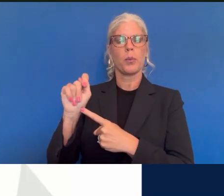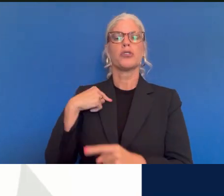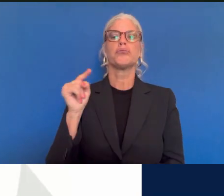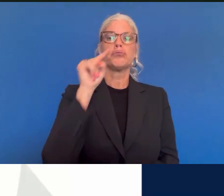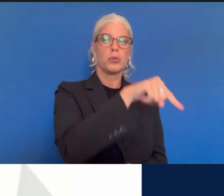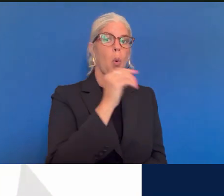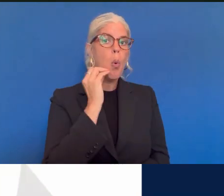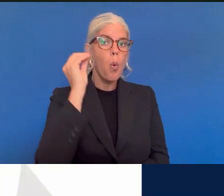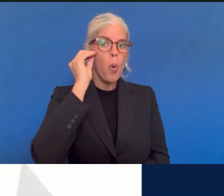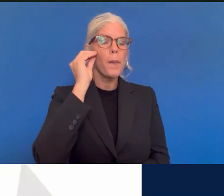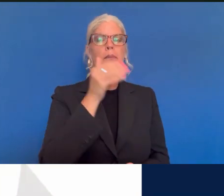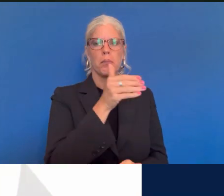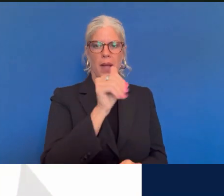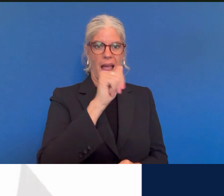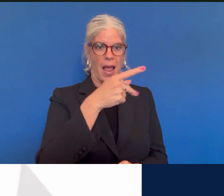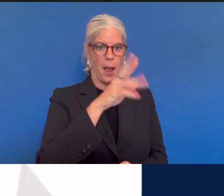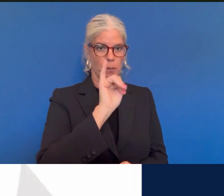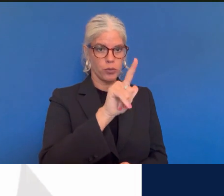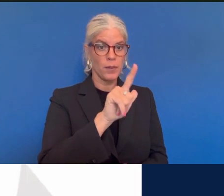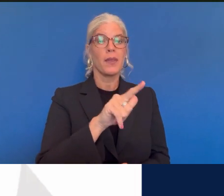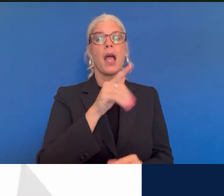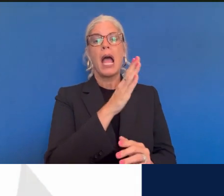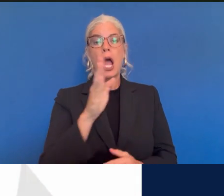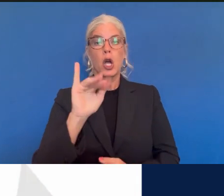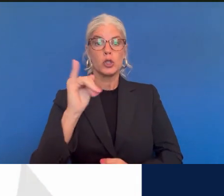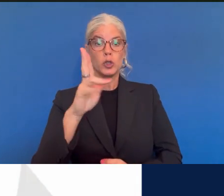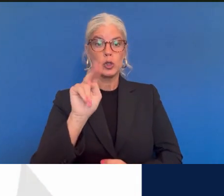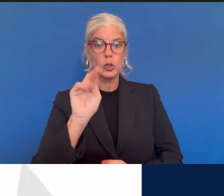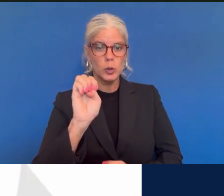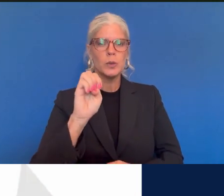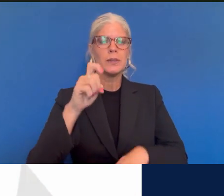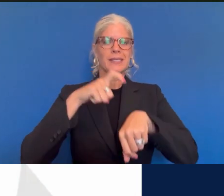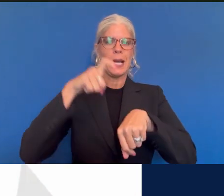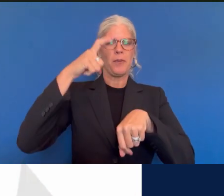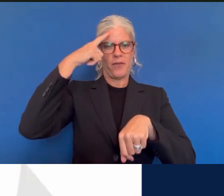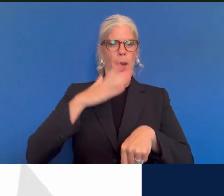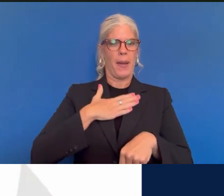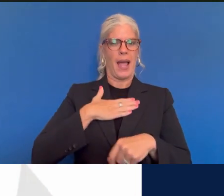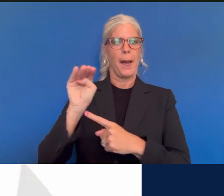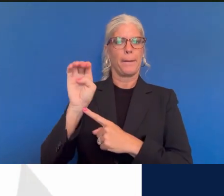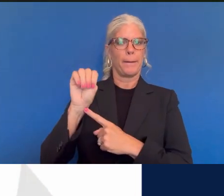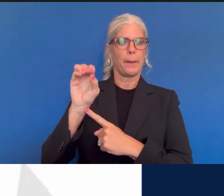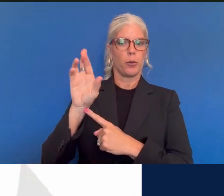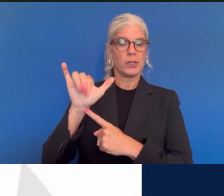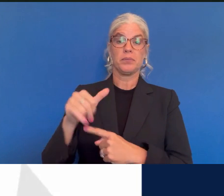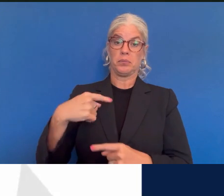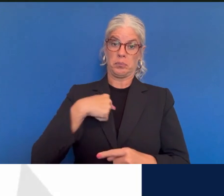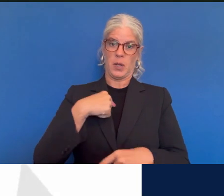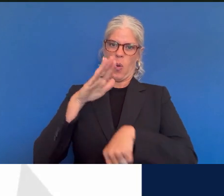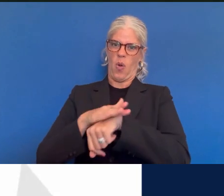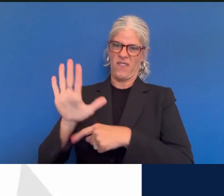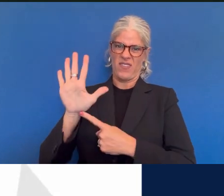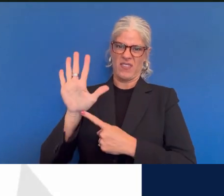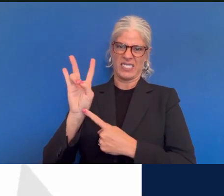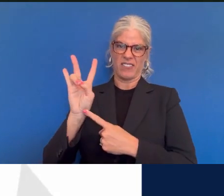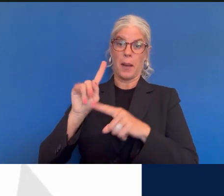operated on. Spent longer there than I expected because I developed complications. I left in October and I came home